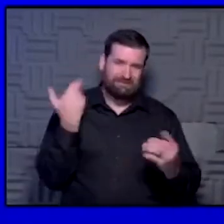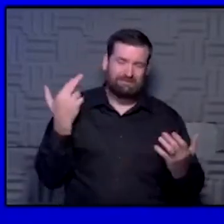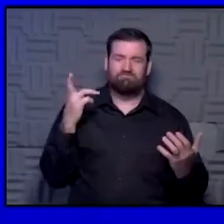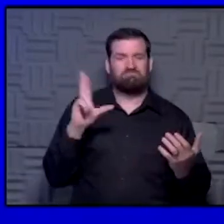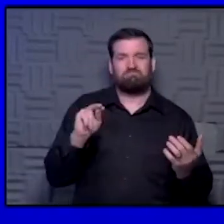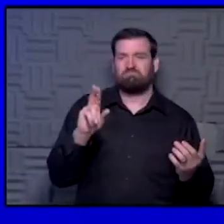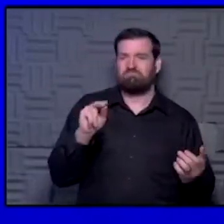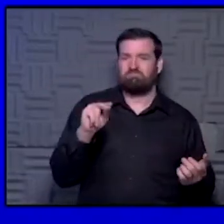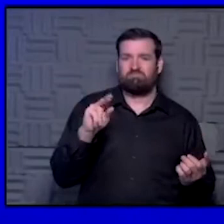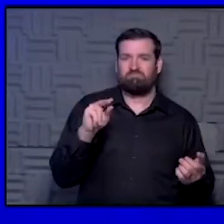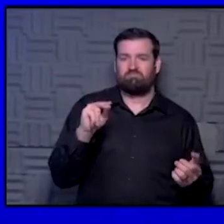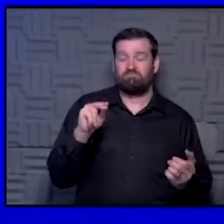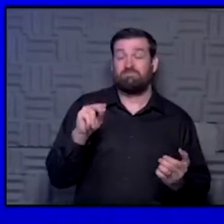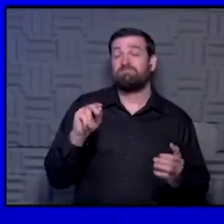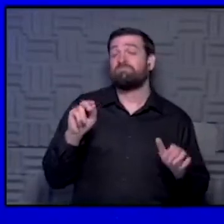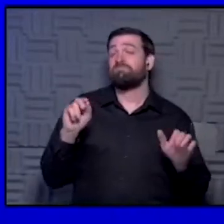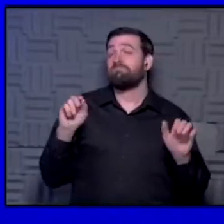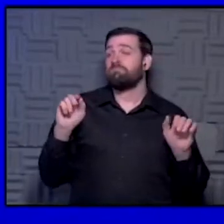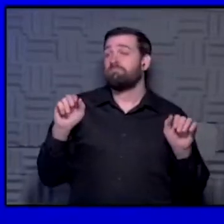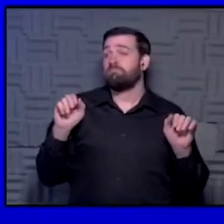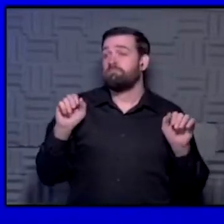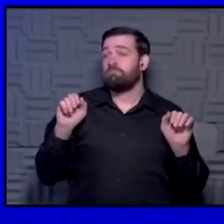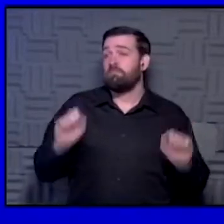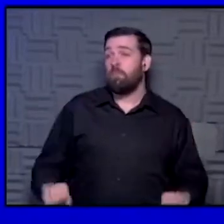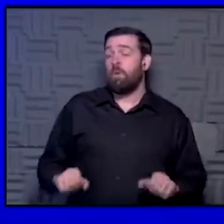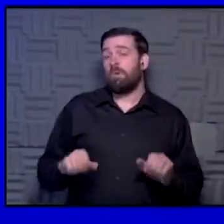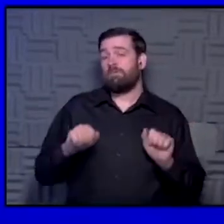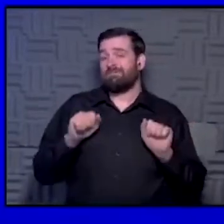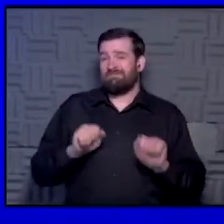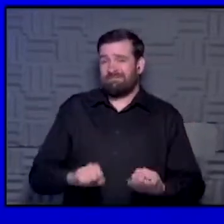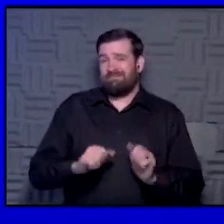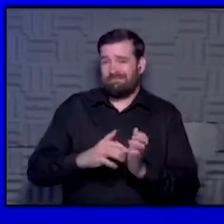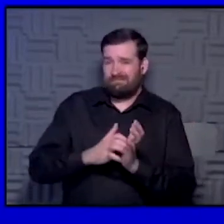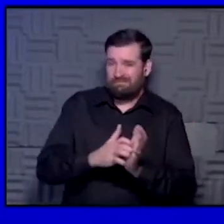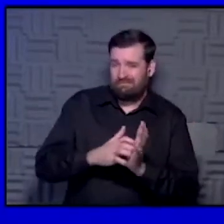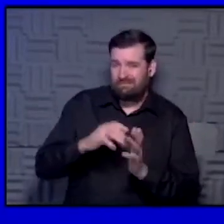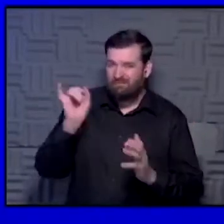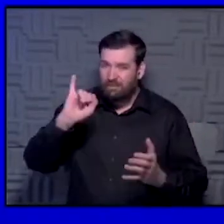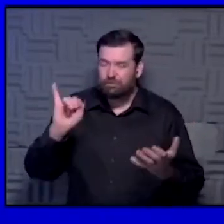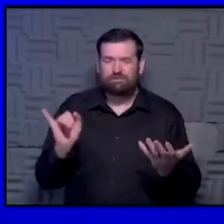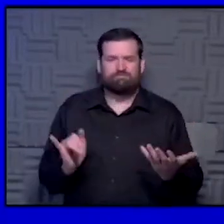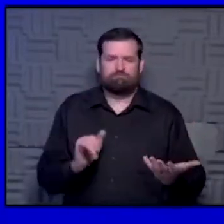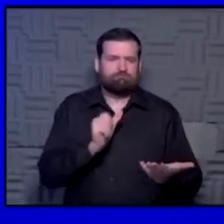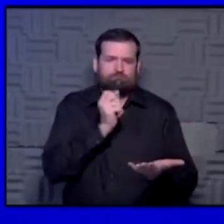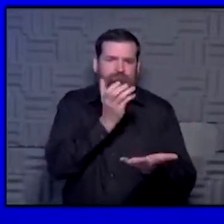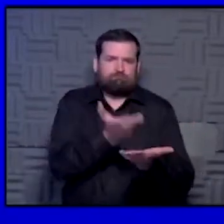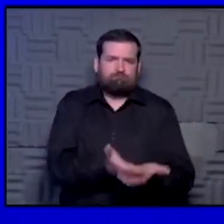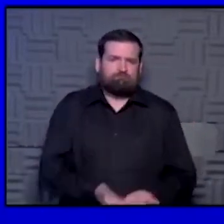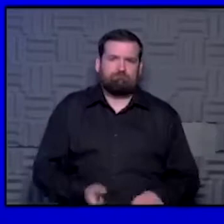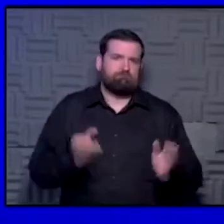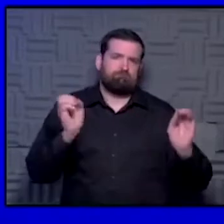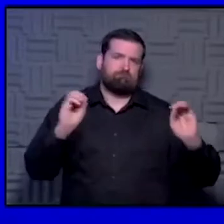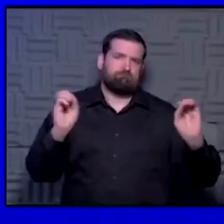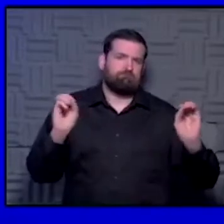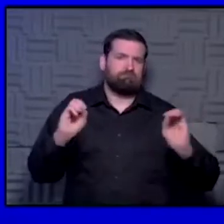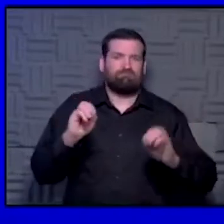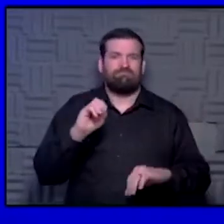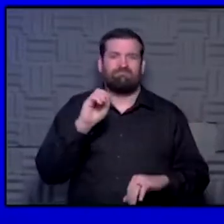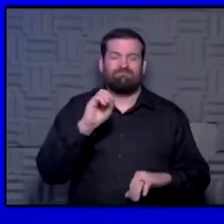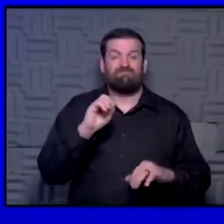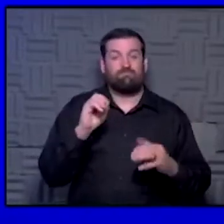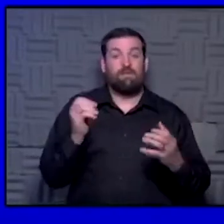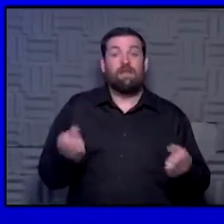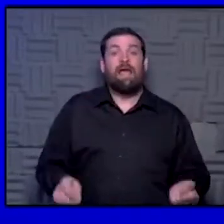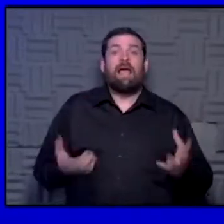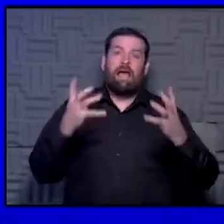all. But as far as will it make you more susceptible to infection, just as you said, I'm not sure there's data to suggest that, especially in the concentration it is